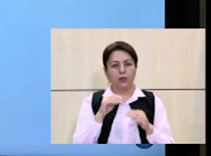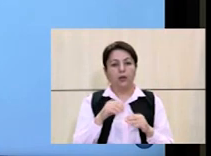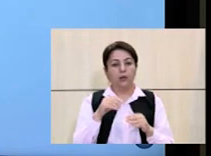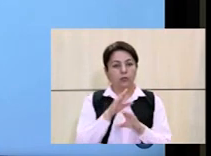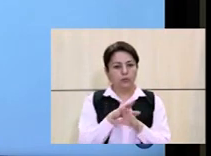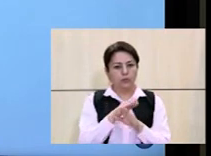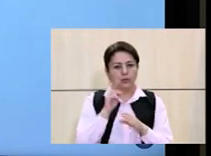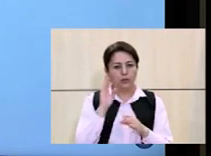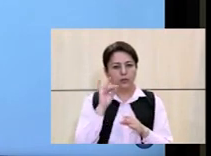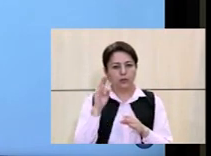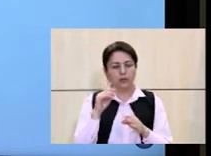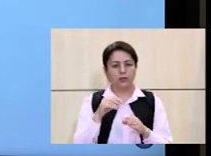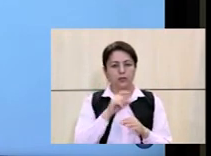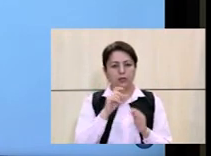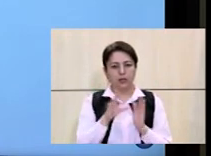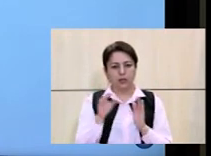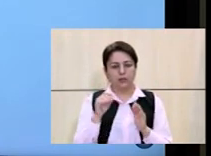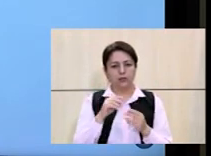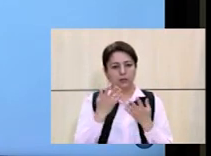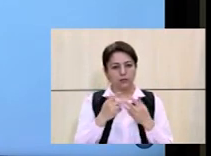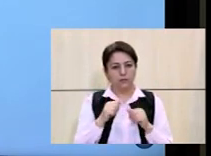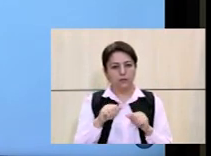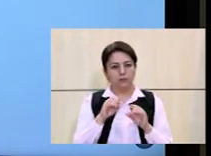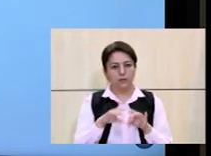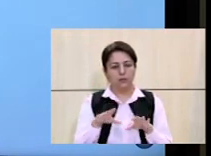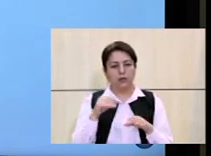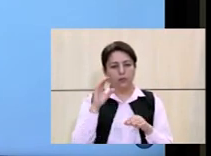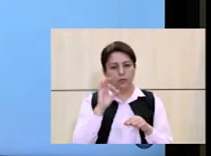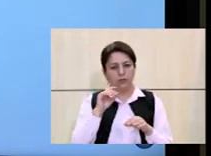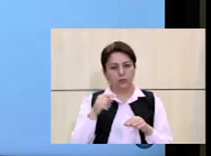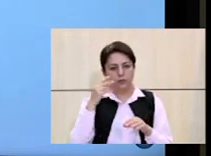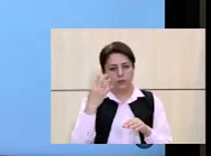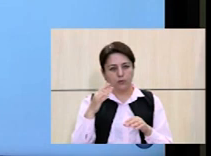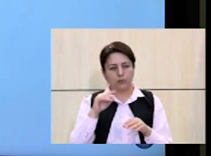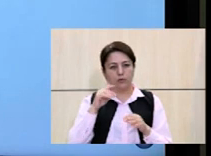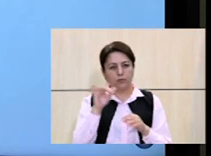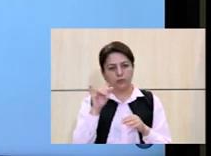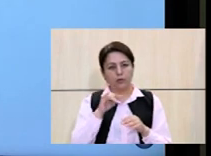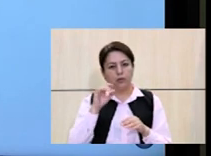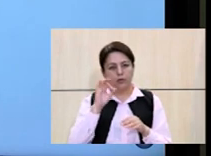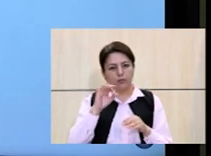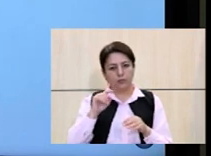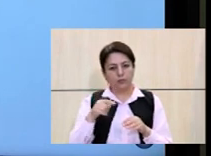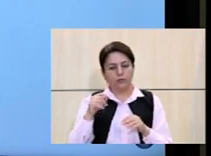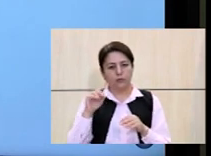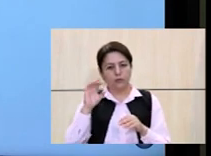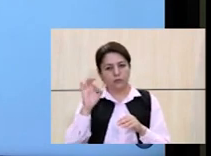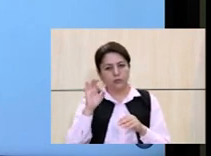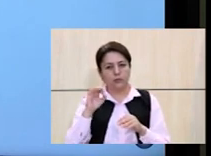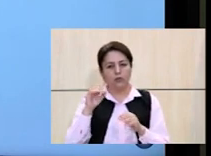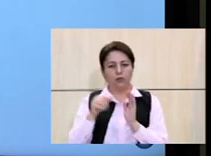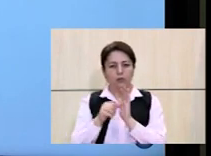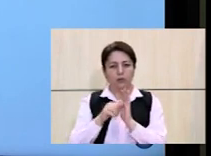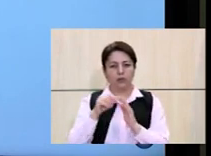toshbaqaning kinetik energiyasini hisoblab olamiz. Demak, 0.4 ko'paytiramiz, 0.6 ning kvadrati bo'lamiz 2